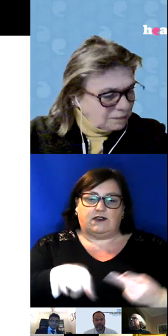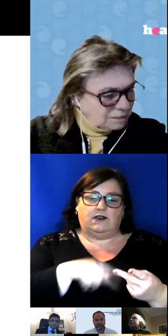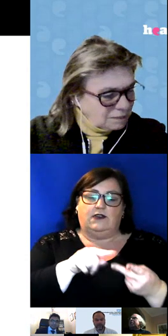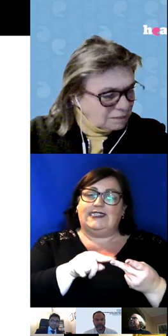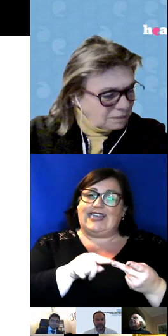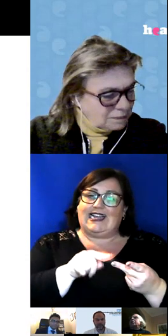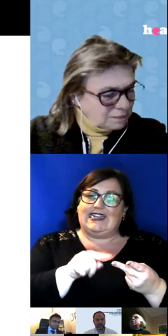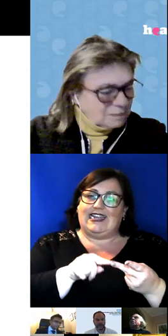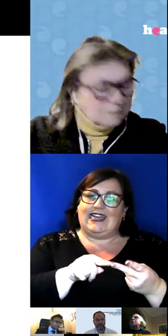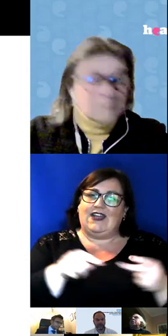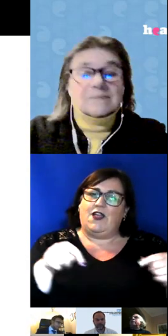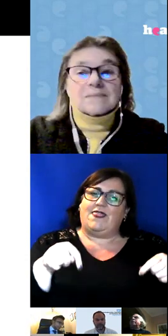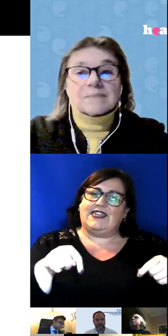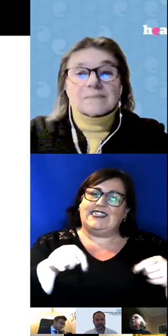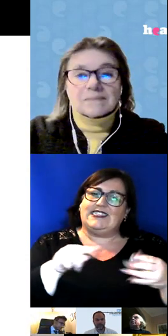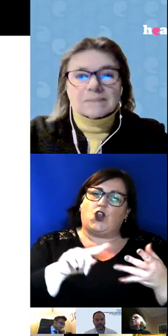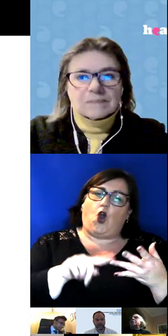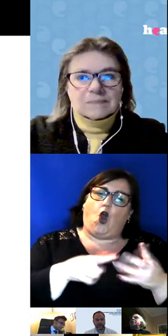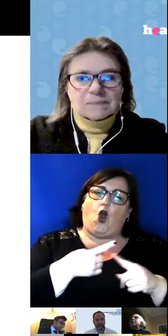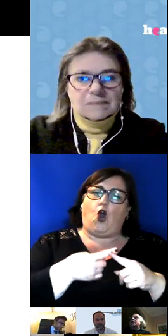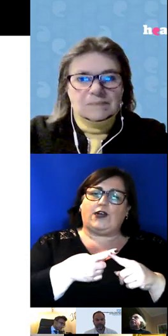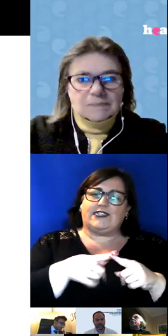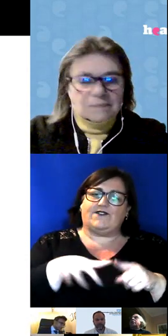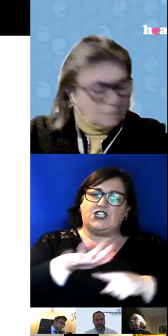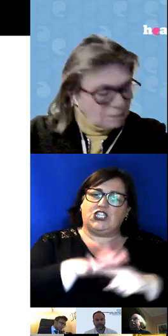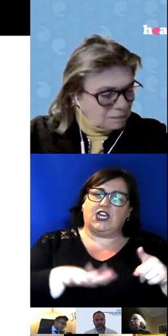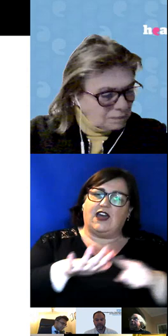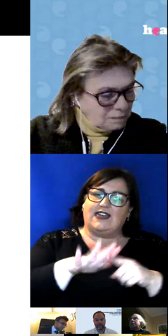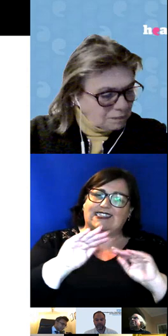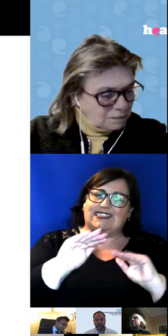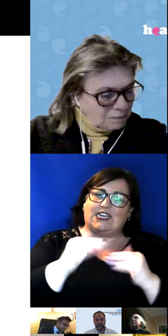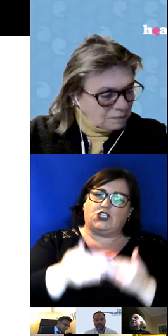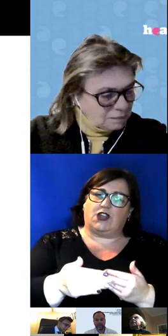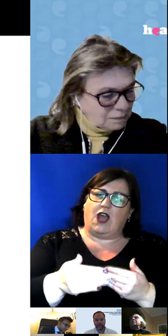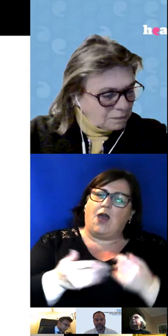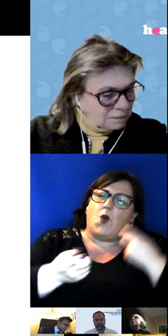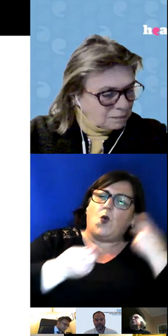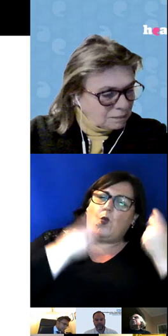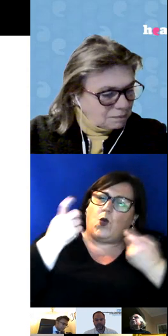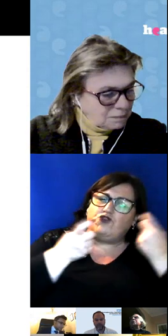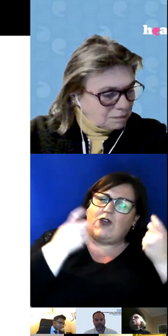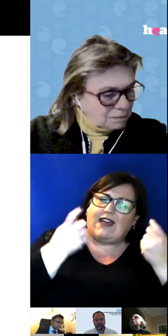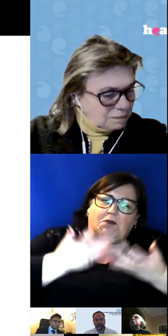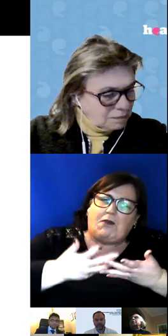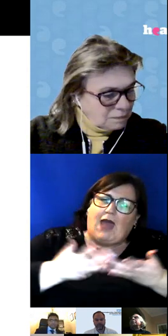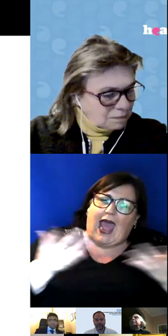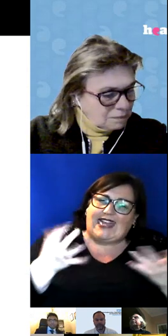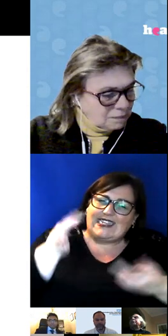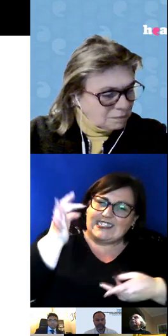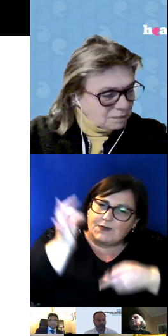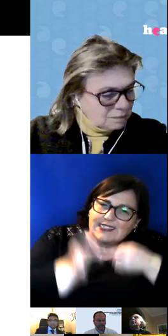Oxfordshire session, I wondered if there were any particular Oxfordshire points as opposed to,